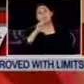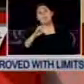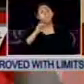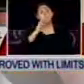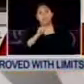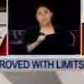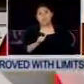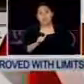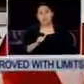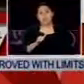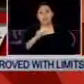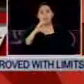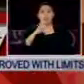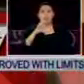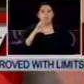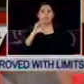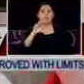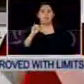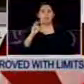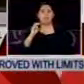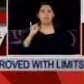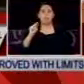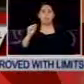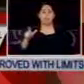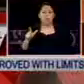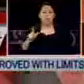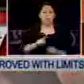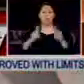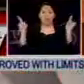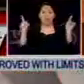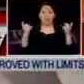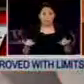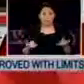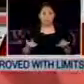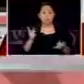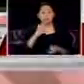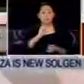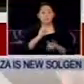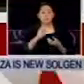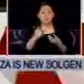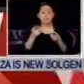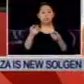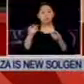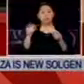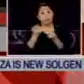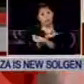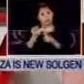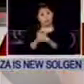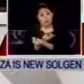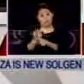an impeachment case, Your Honor. Now, there are provisions in the bank secrecy law that